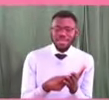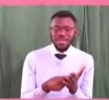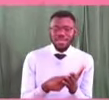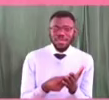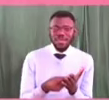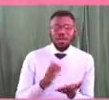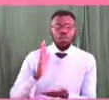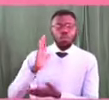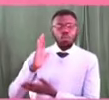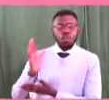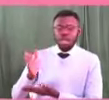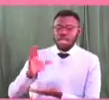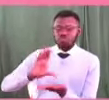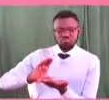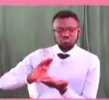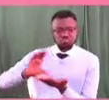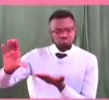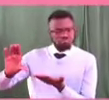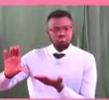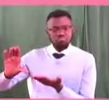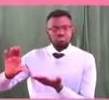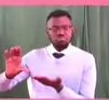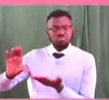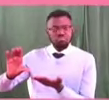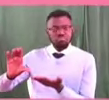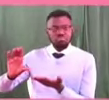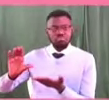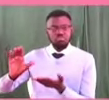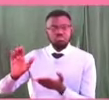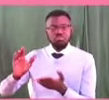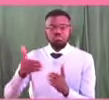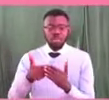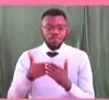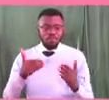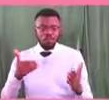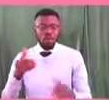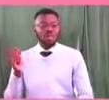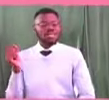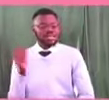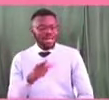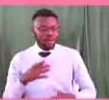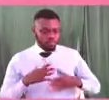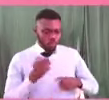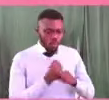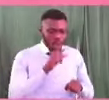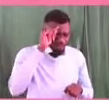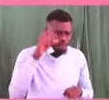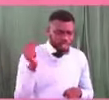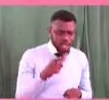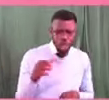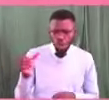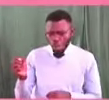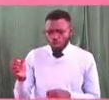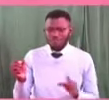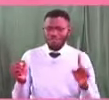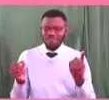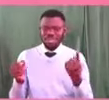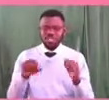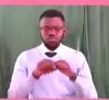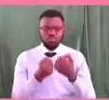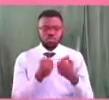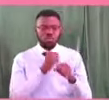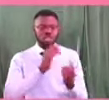will be disbursed before salaries of public servants is disbursed.